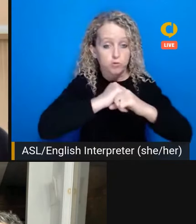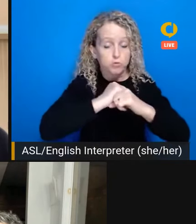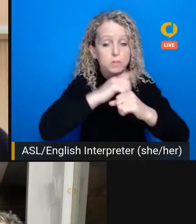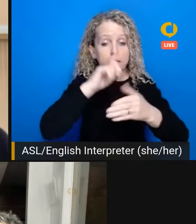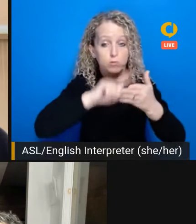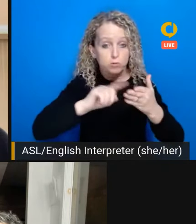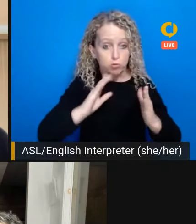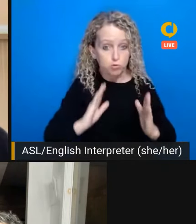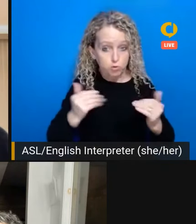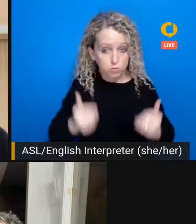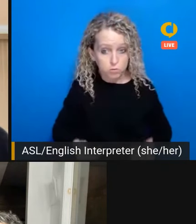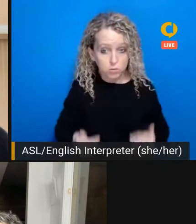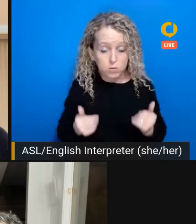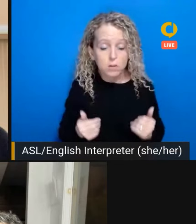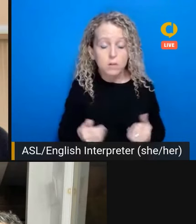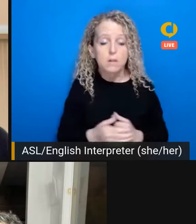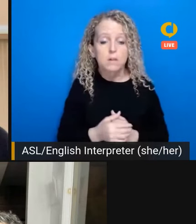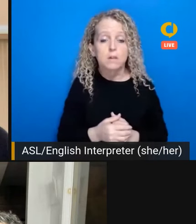hang on to